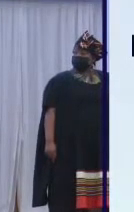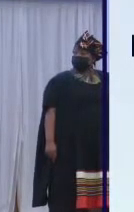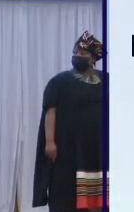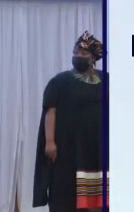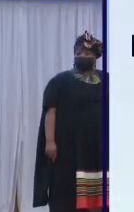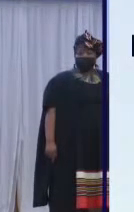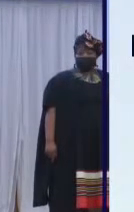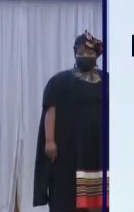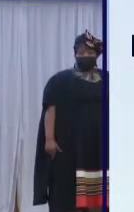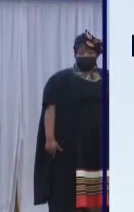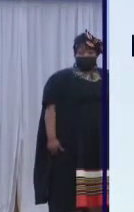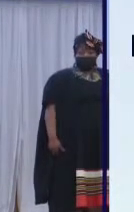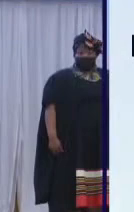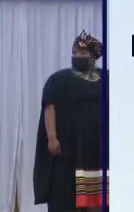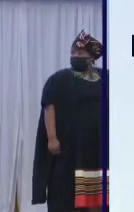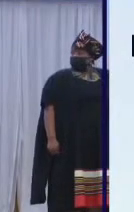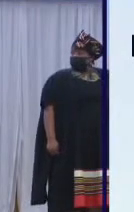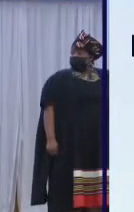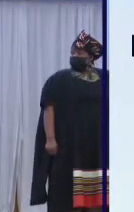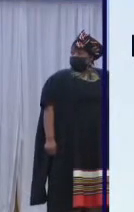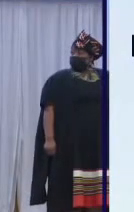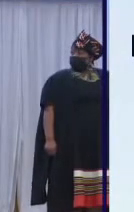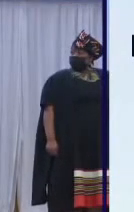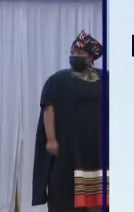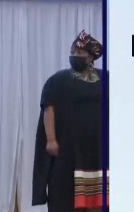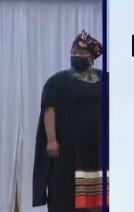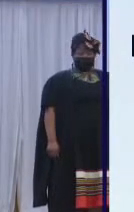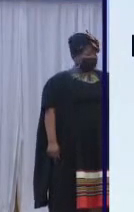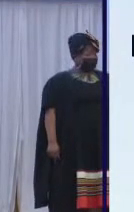Kairi Lee Young Class.